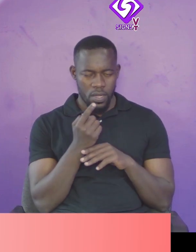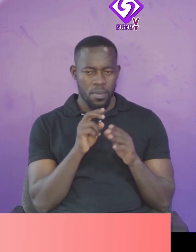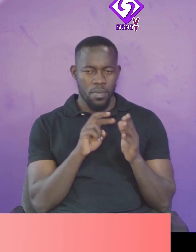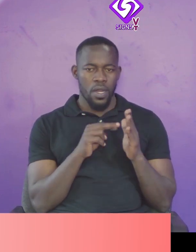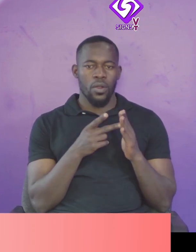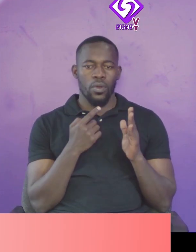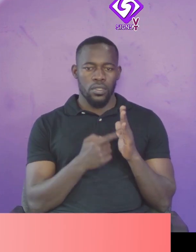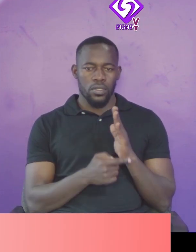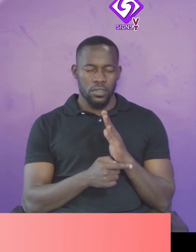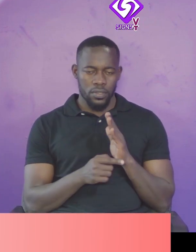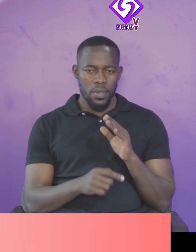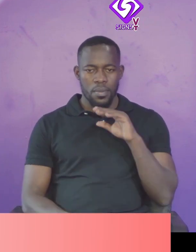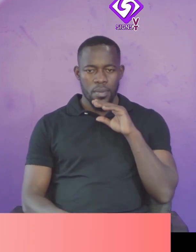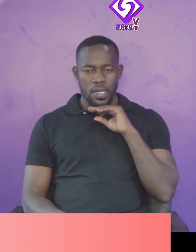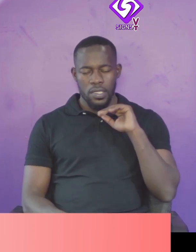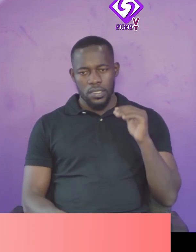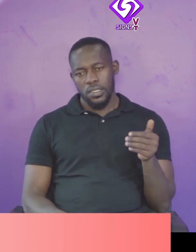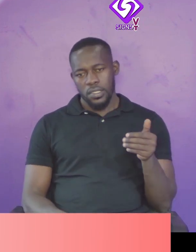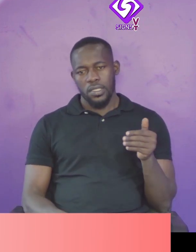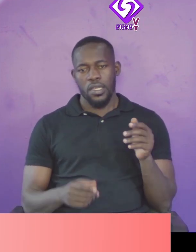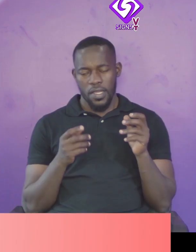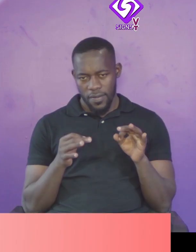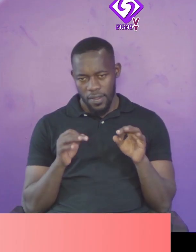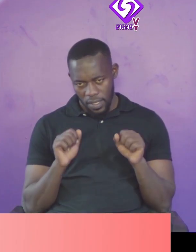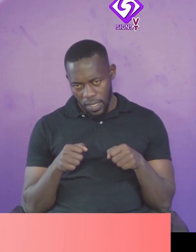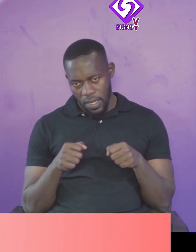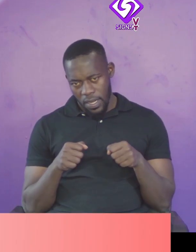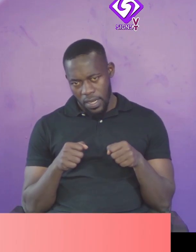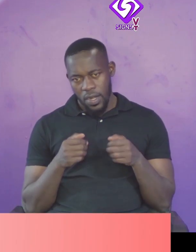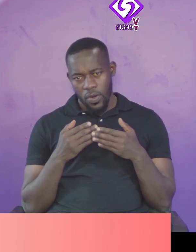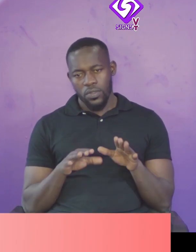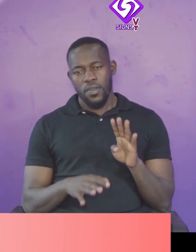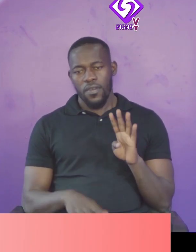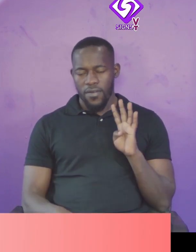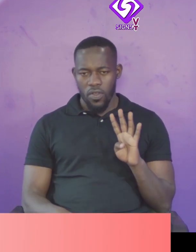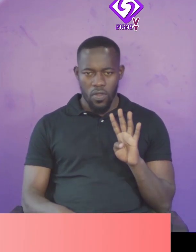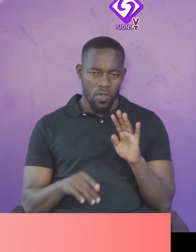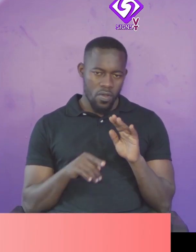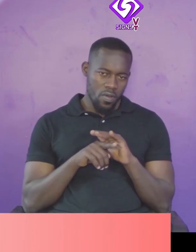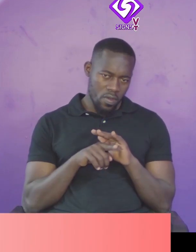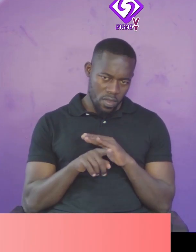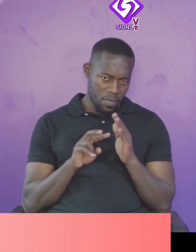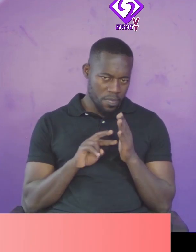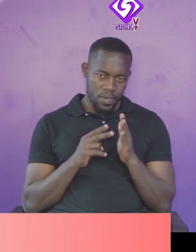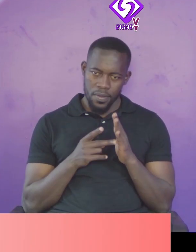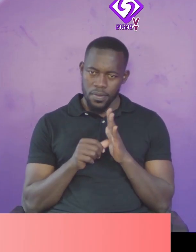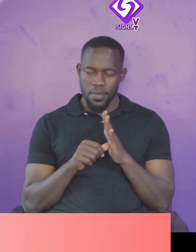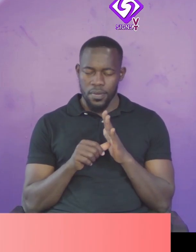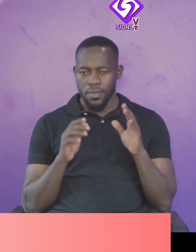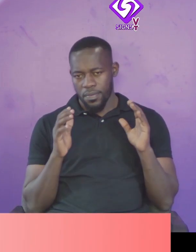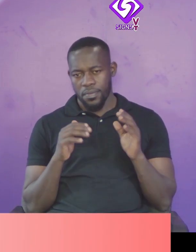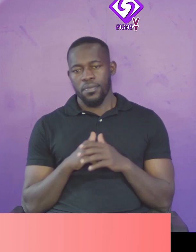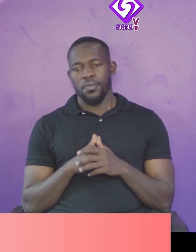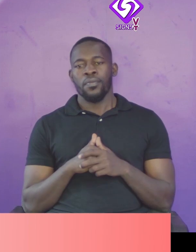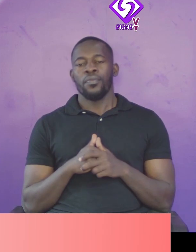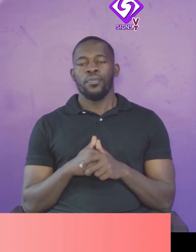meaning Manchester City, if they can concede 4 goals in one game, it means their defense is weak. And their defense comes weak